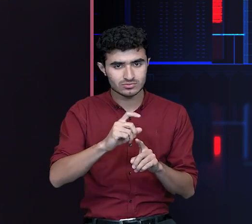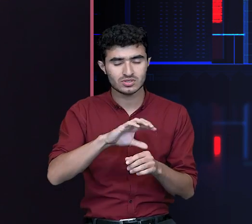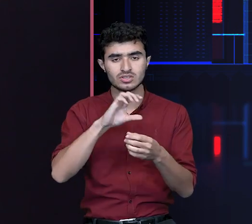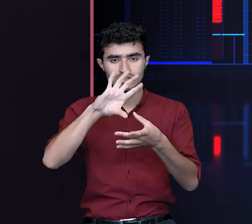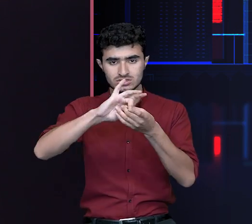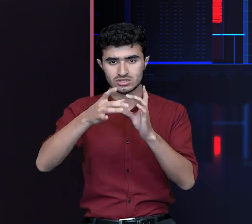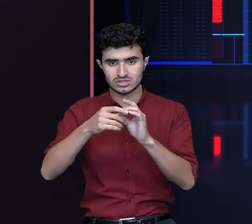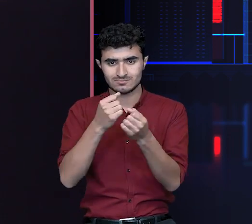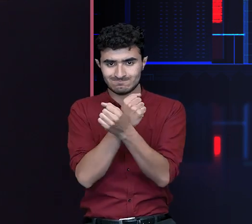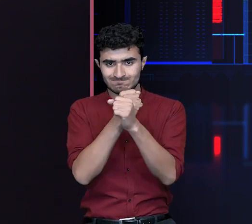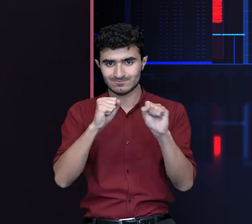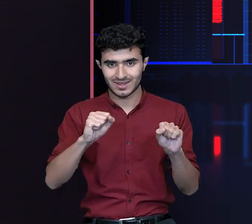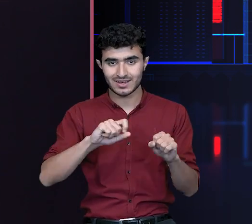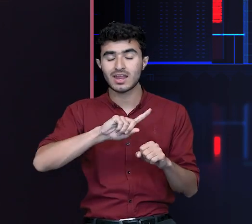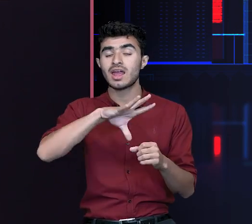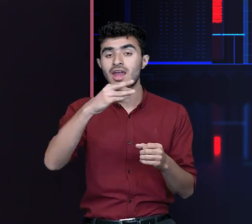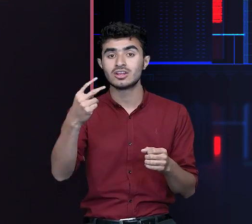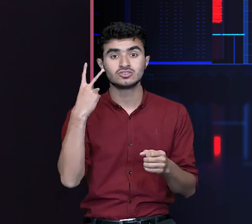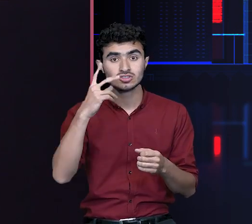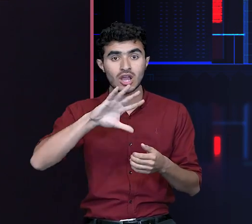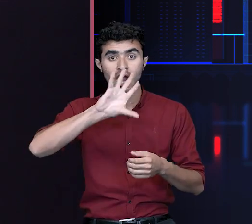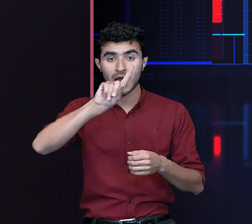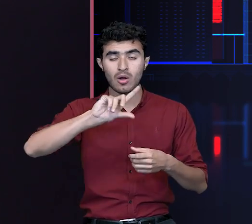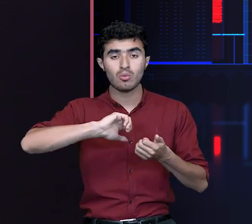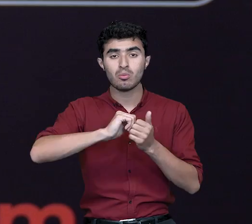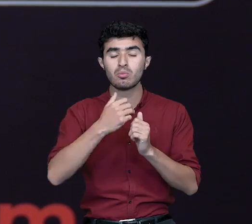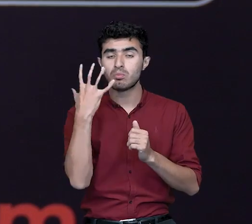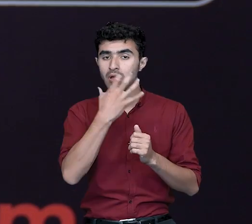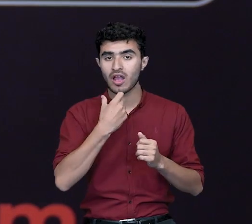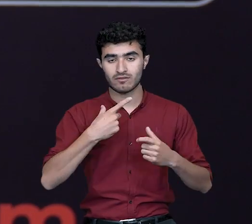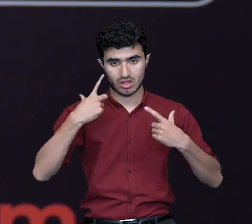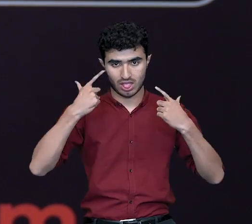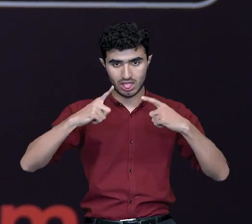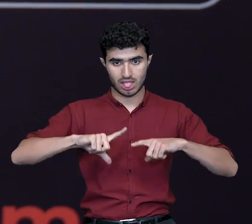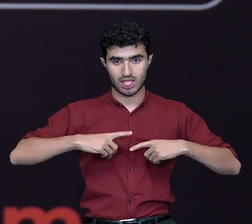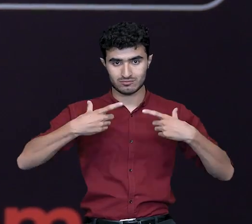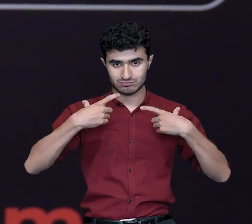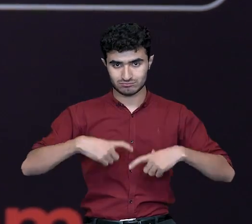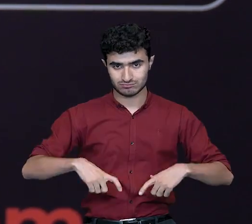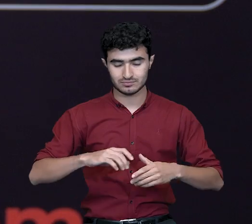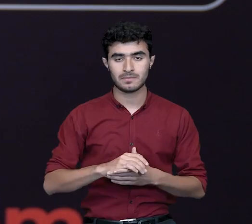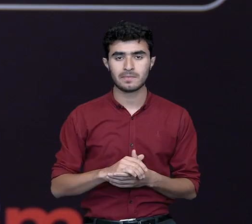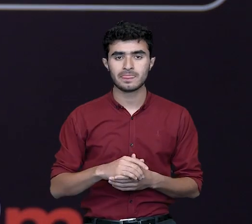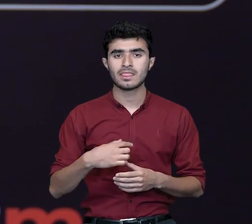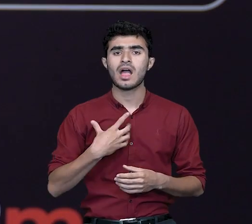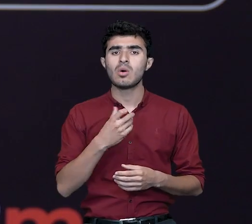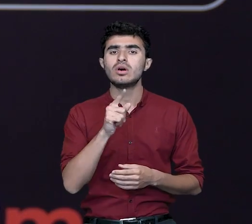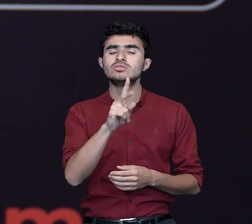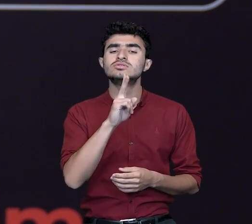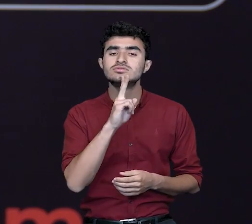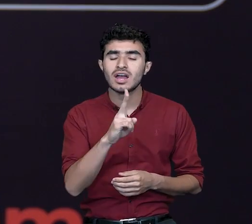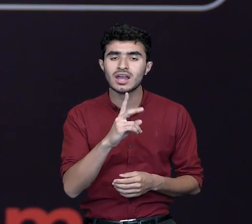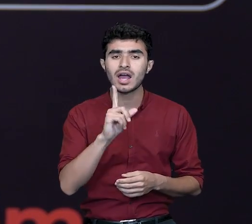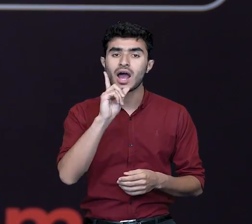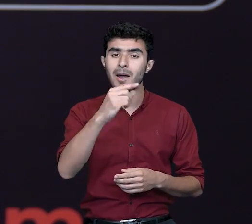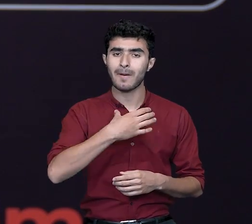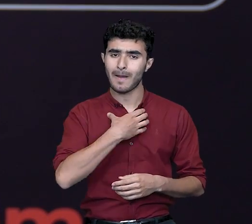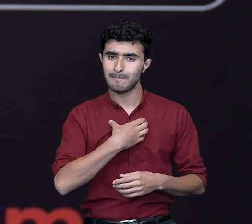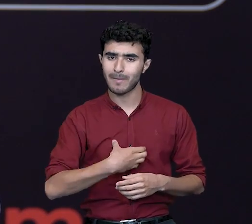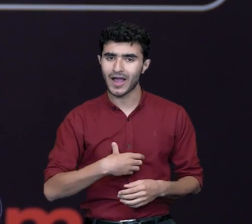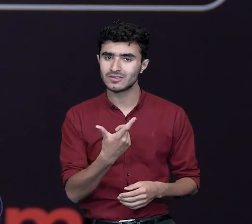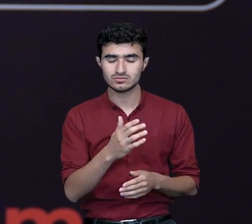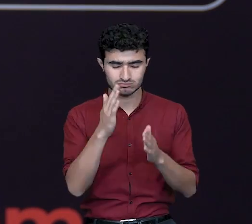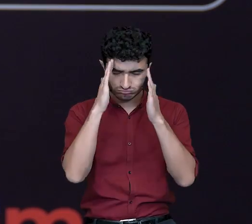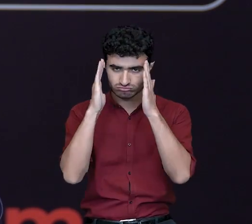break through the chains and see the beauty of yourself again. I just wanted to say, follow your passion. Whatever passion